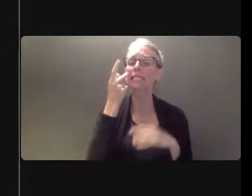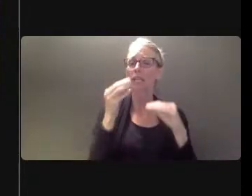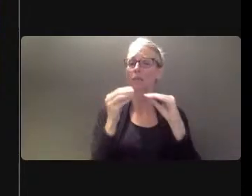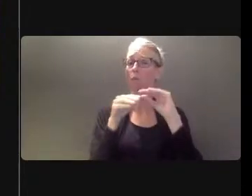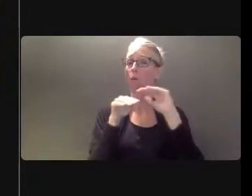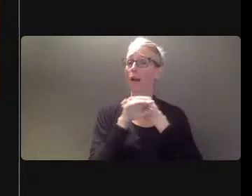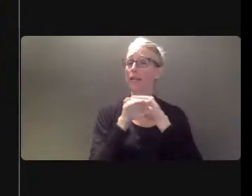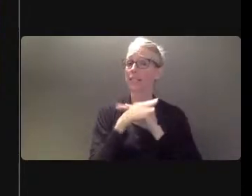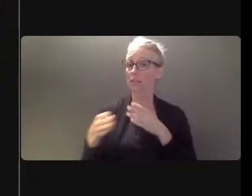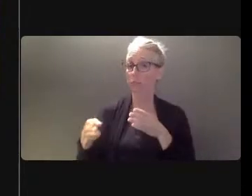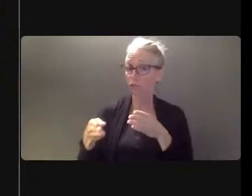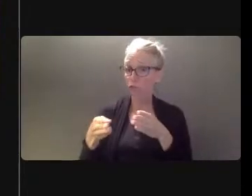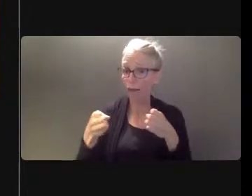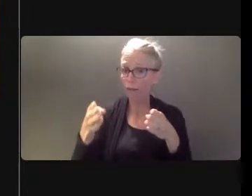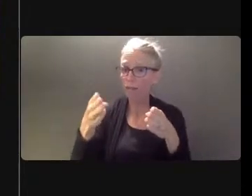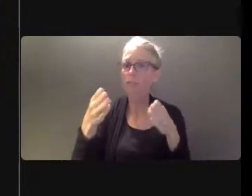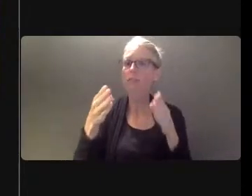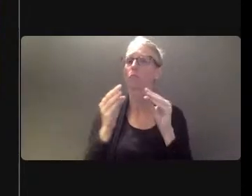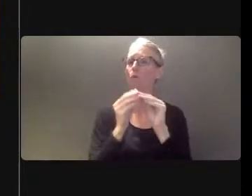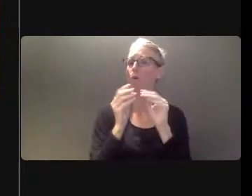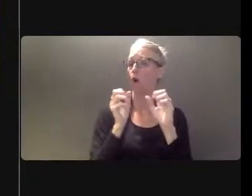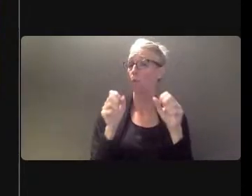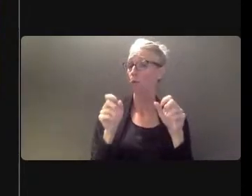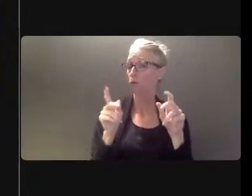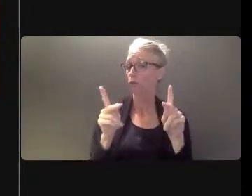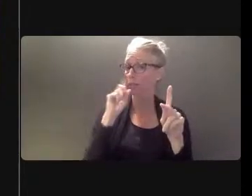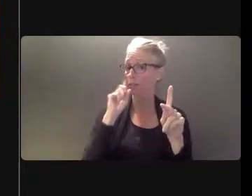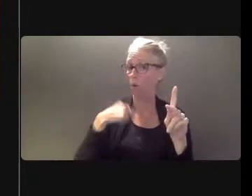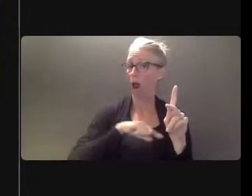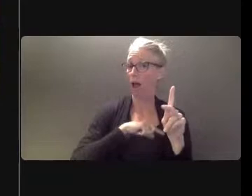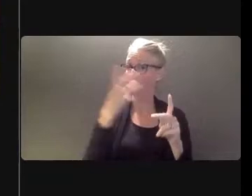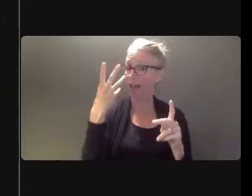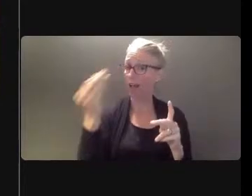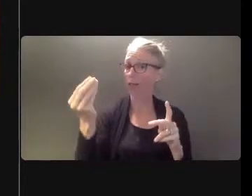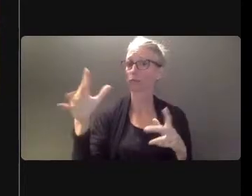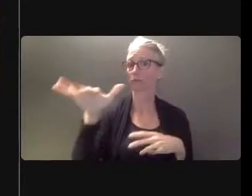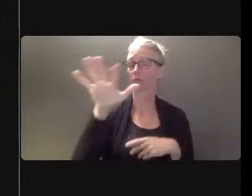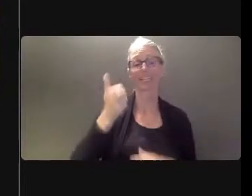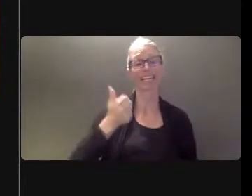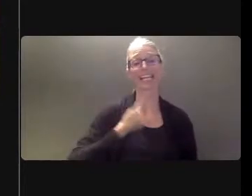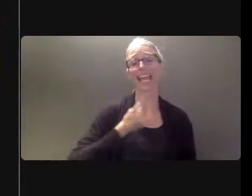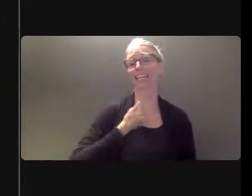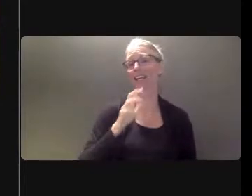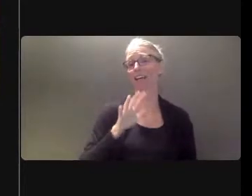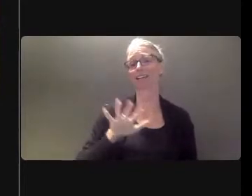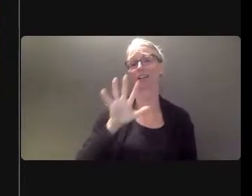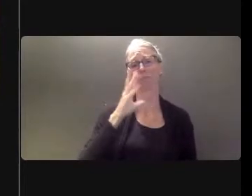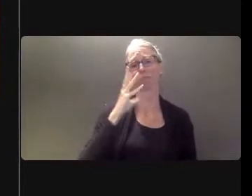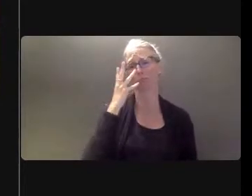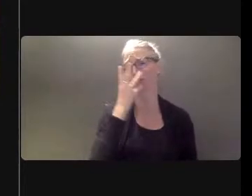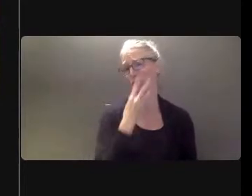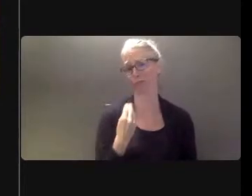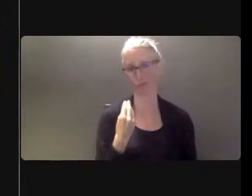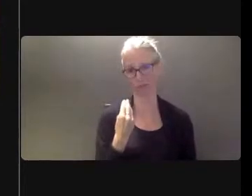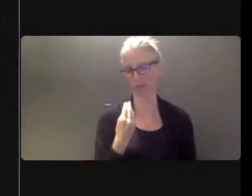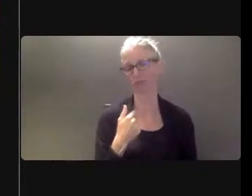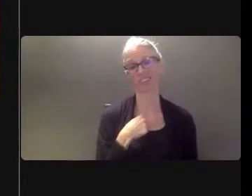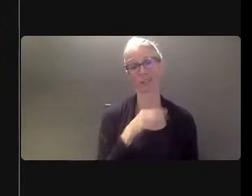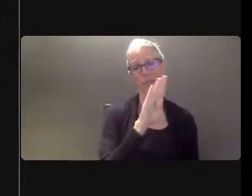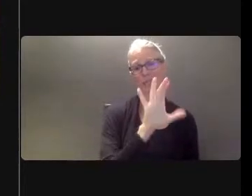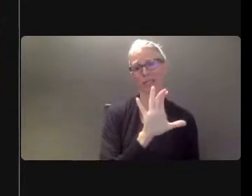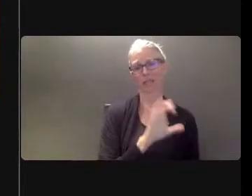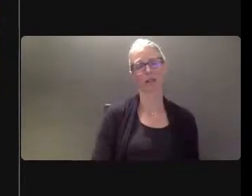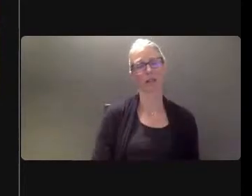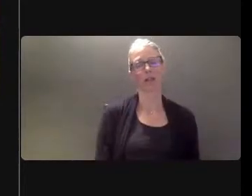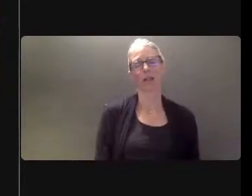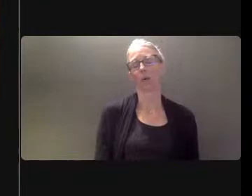trails, opportunities. I mean, it's great to live here in Canada. Definitely very spoiled out here in BC, you know, that there's so many